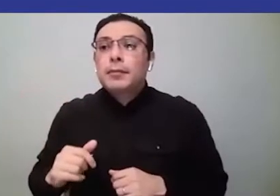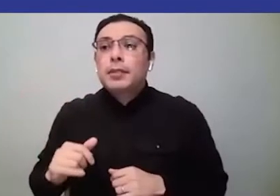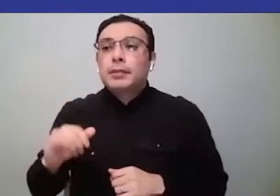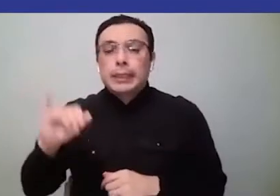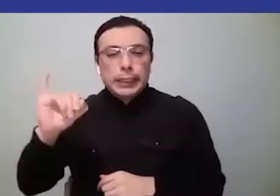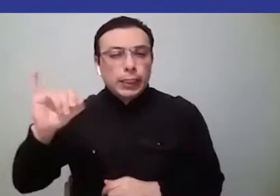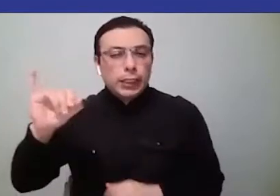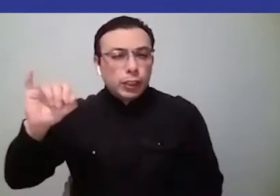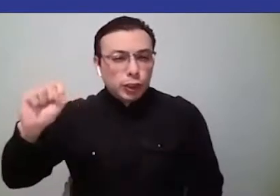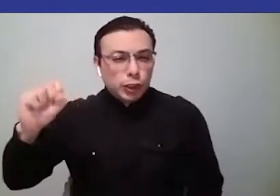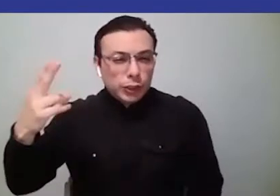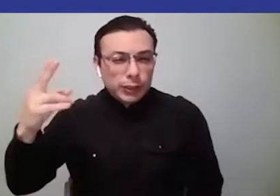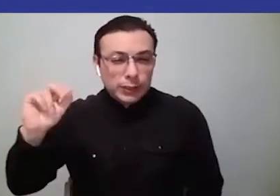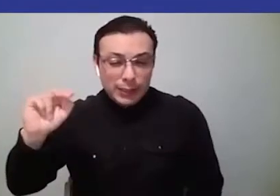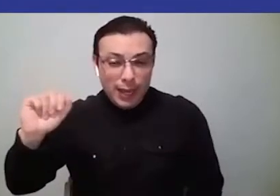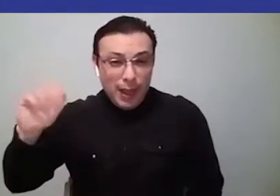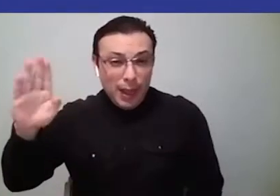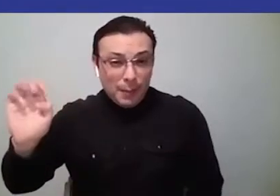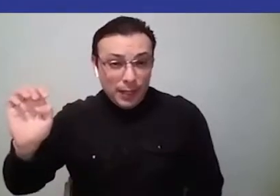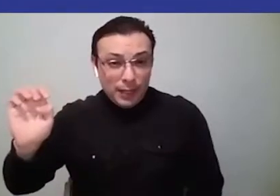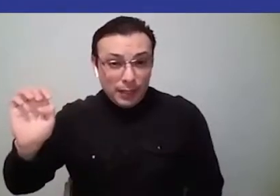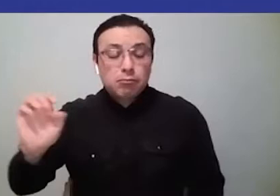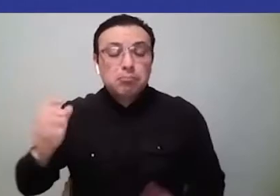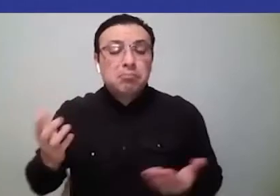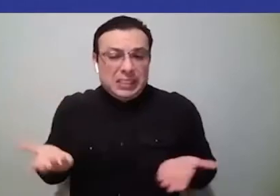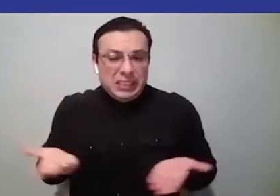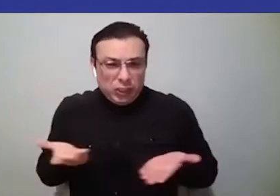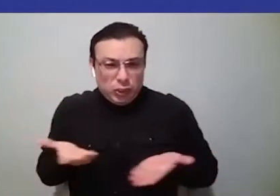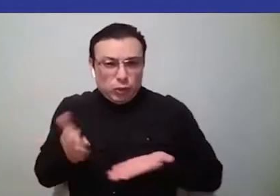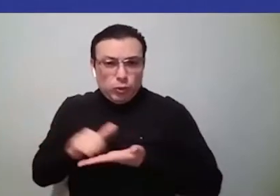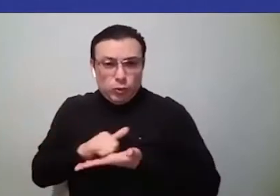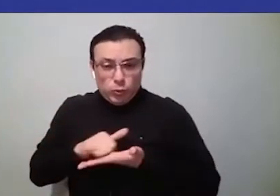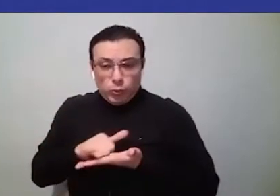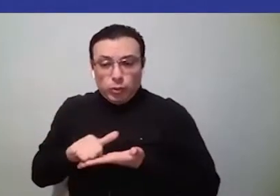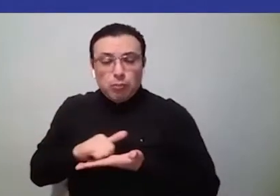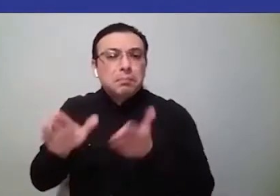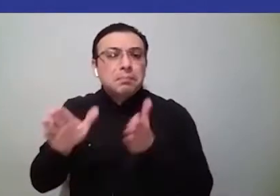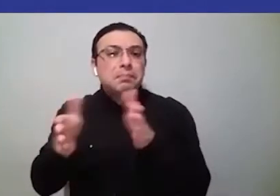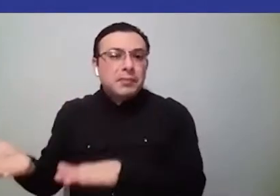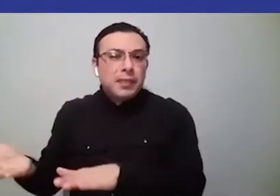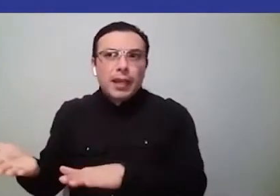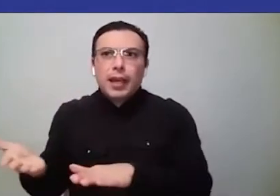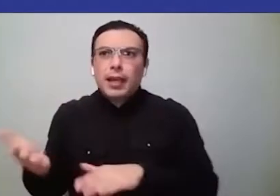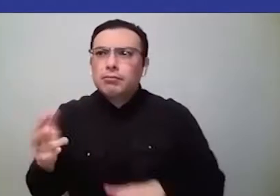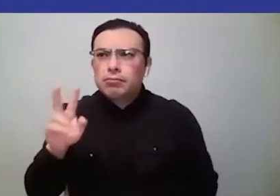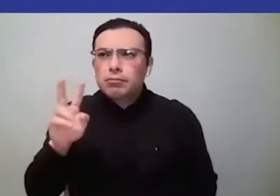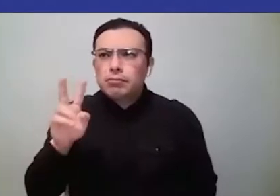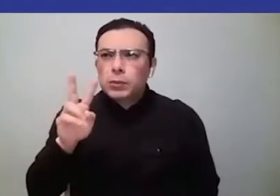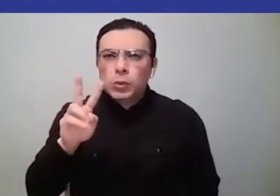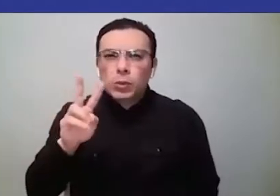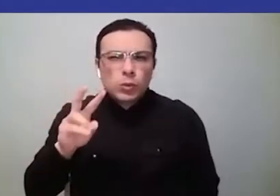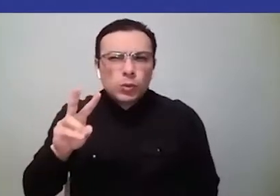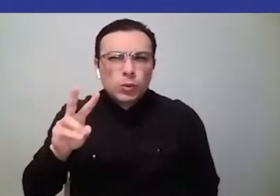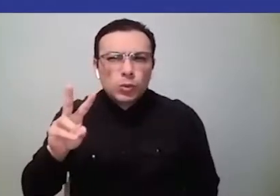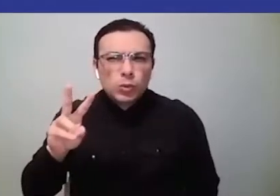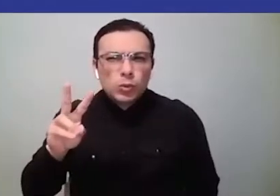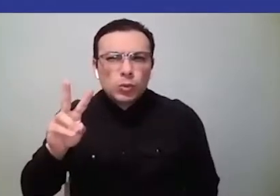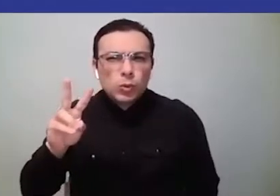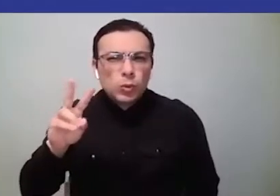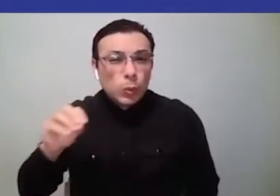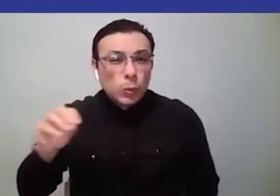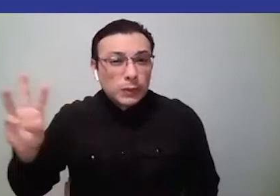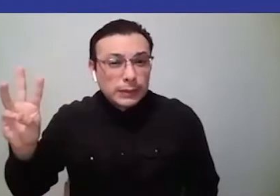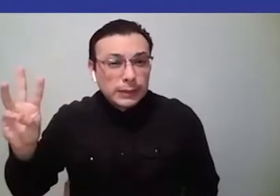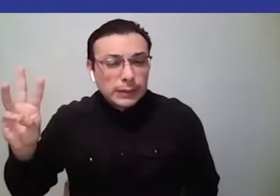from the late 70s and had passed away in early 2000s, I think 2006, maybe the end of